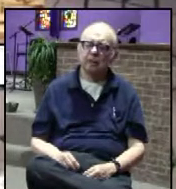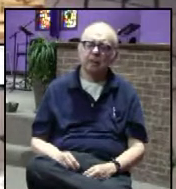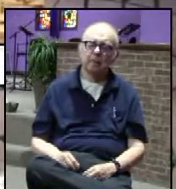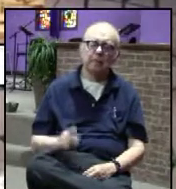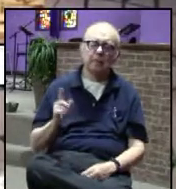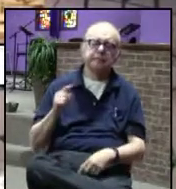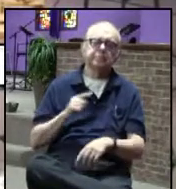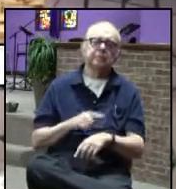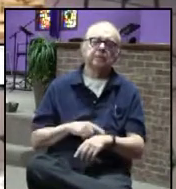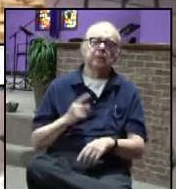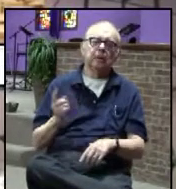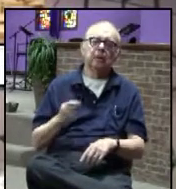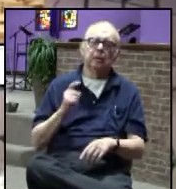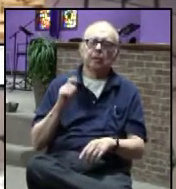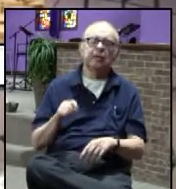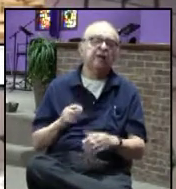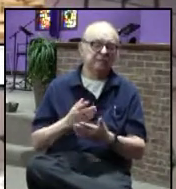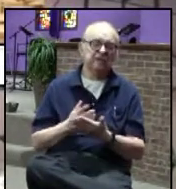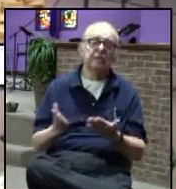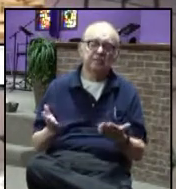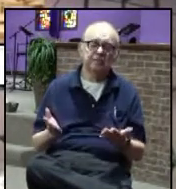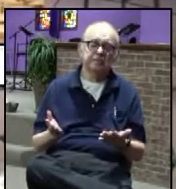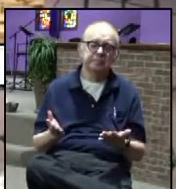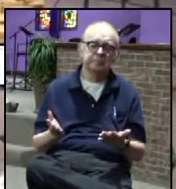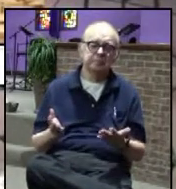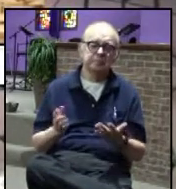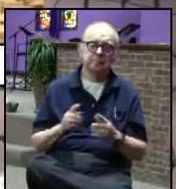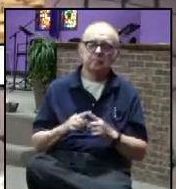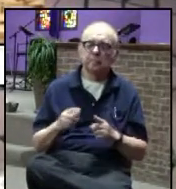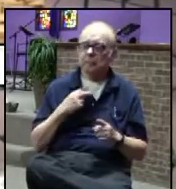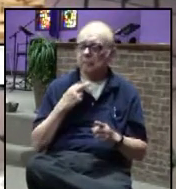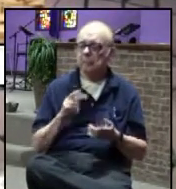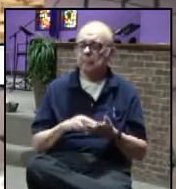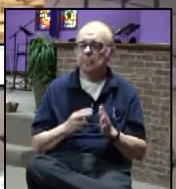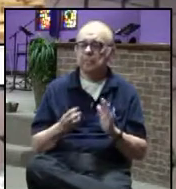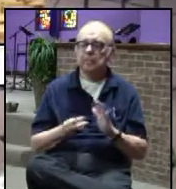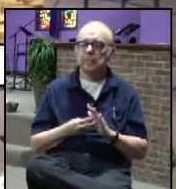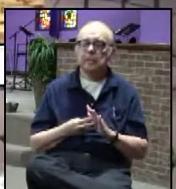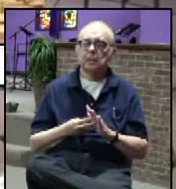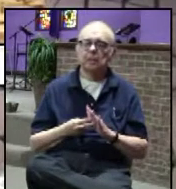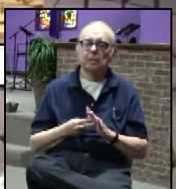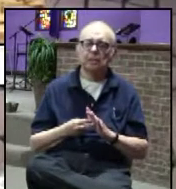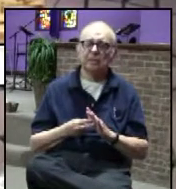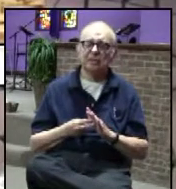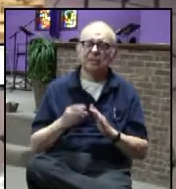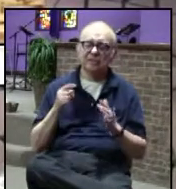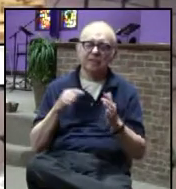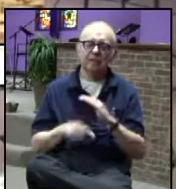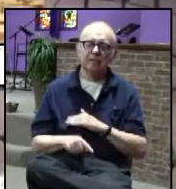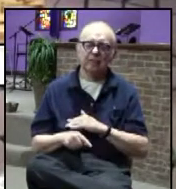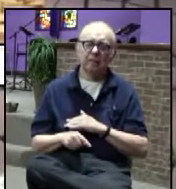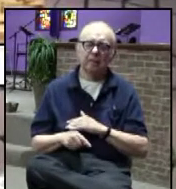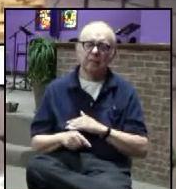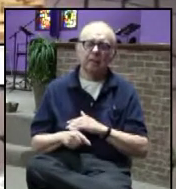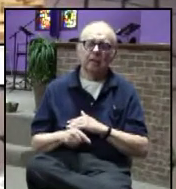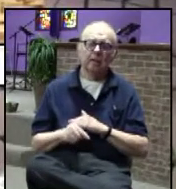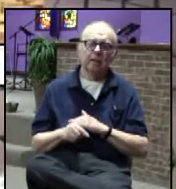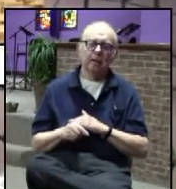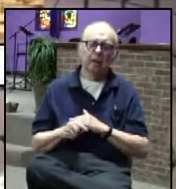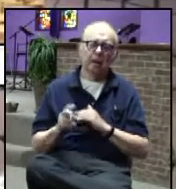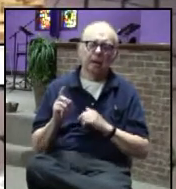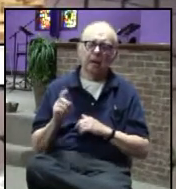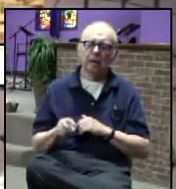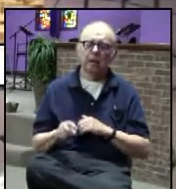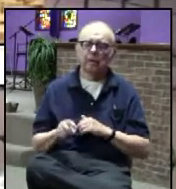There's times you're always going to need something, but that doesn't mean you're needy. Okay? Needy is